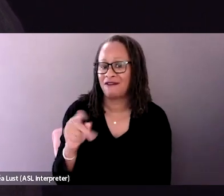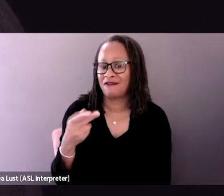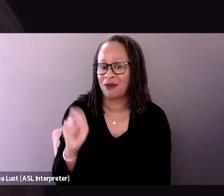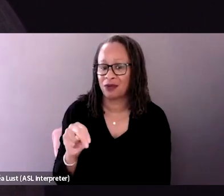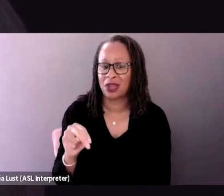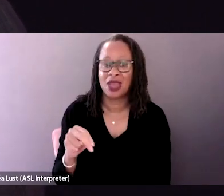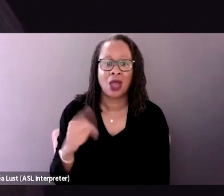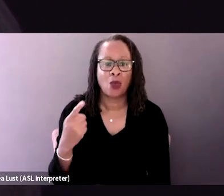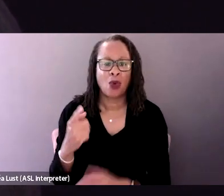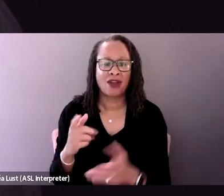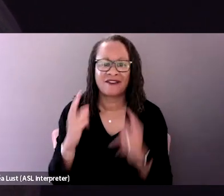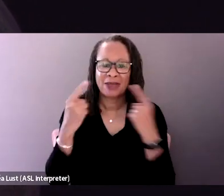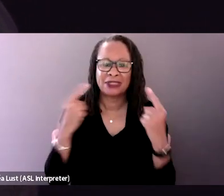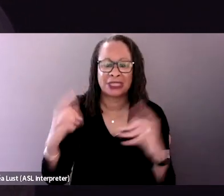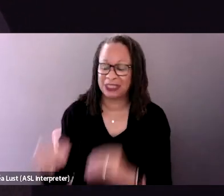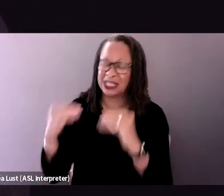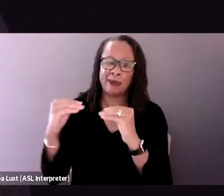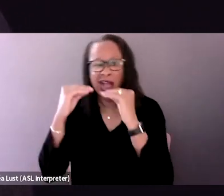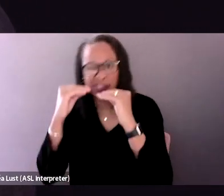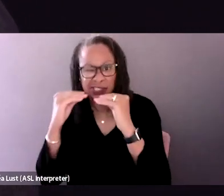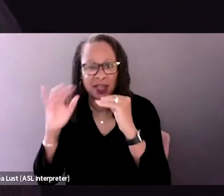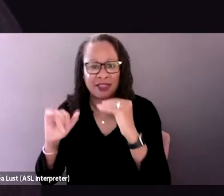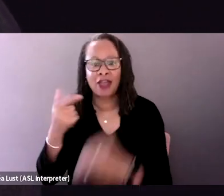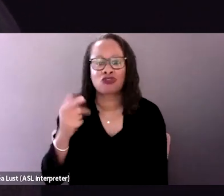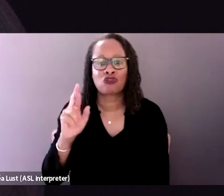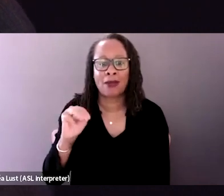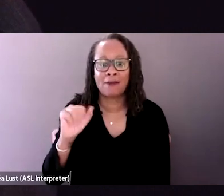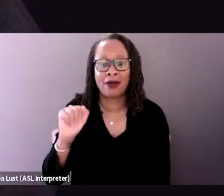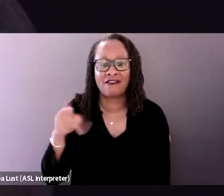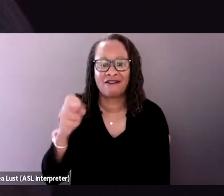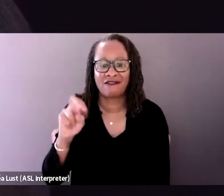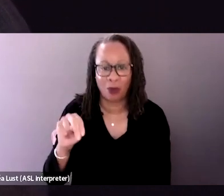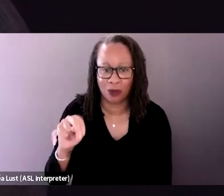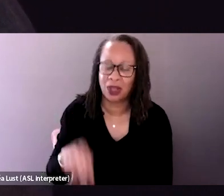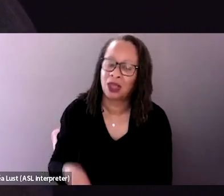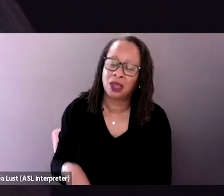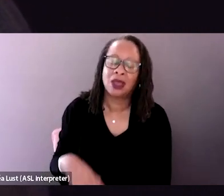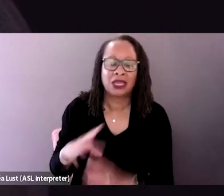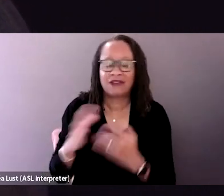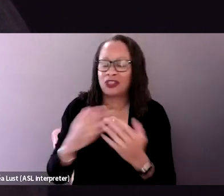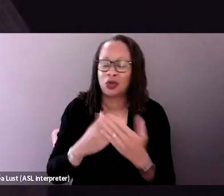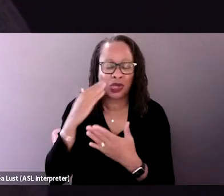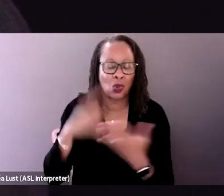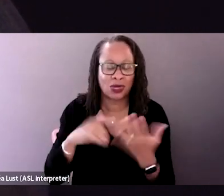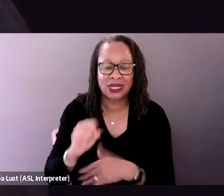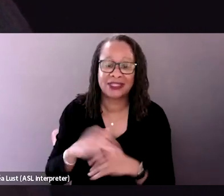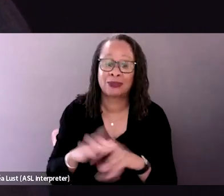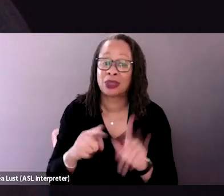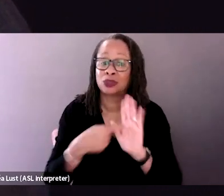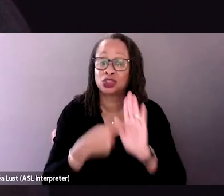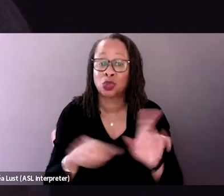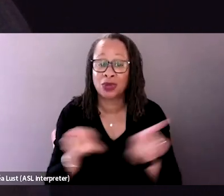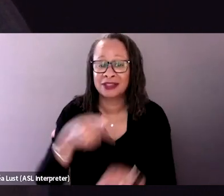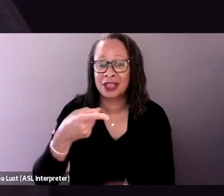bites into it, which they knew what these things were. They're portrayed essentially as these primitives who are going to be